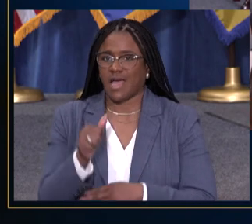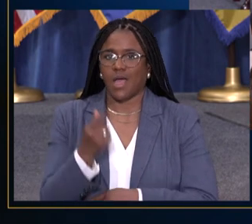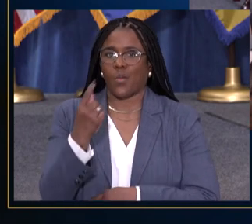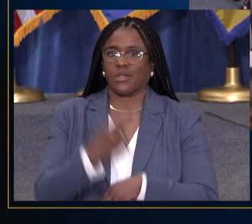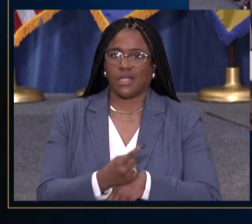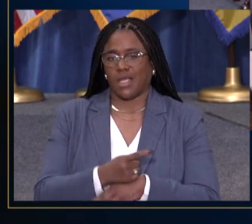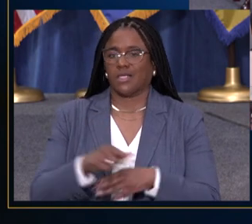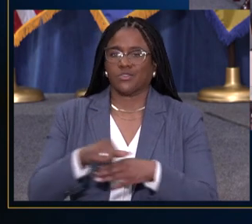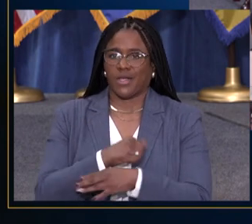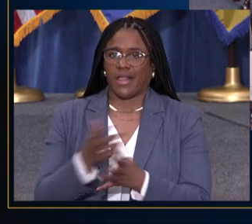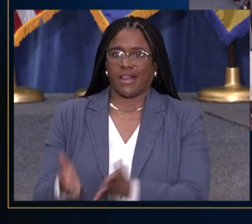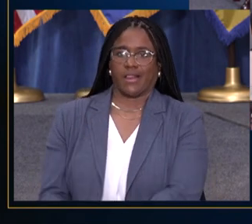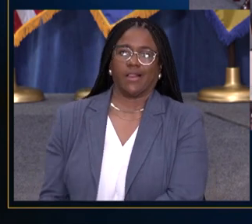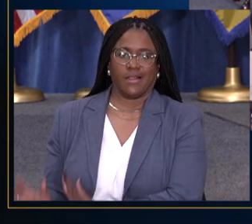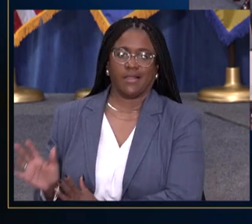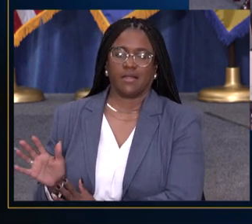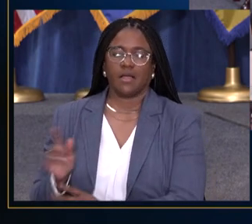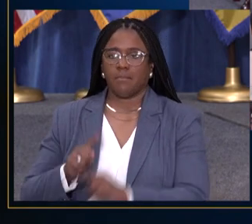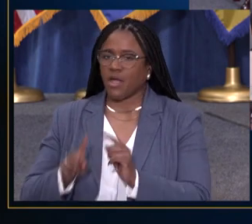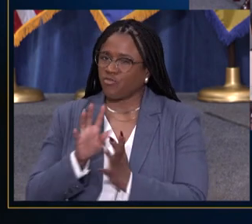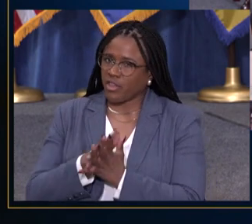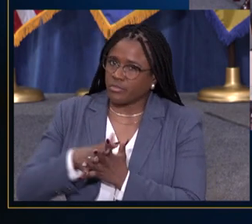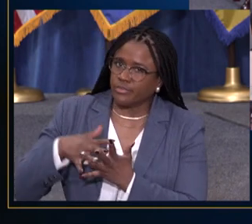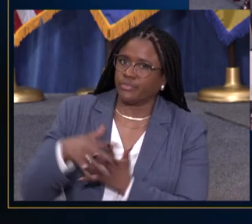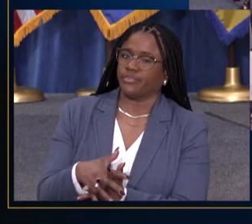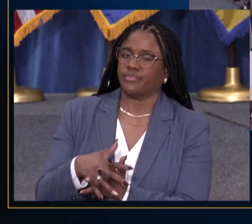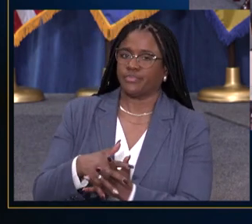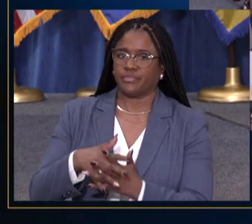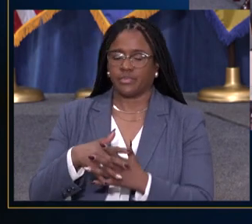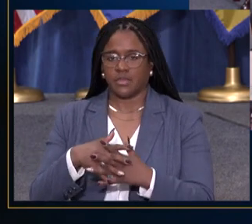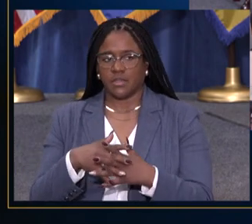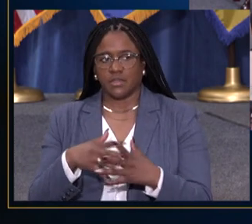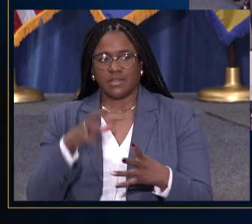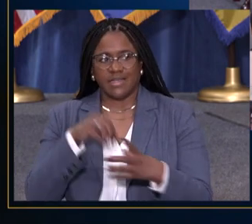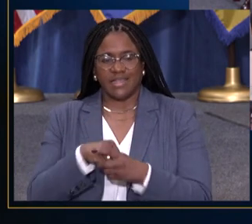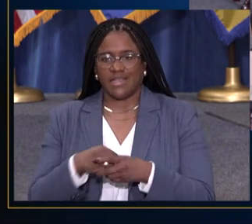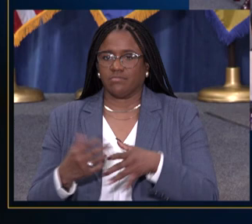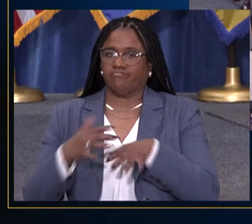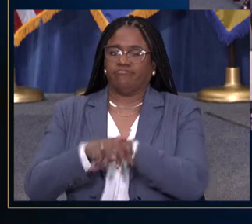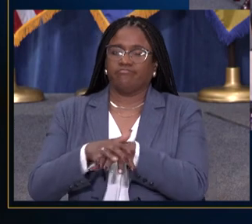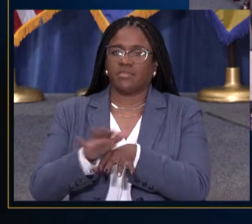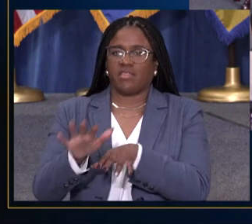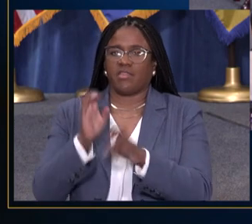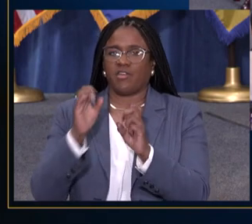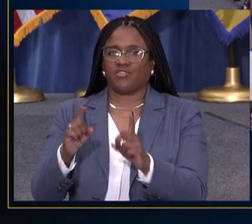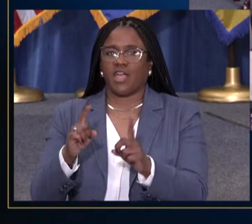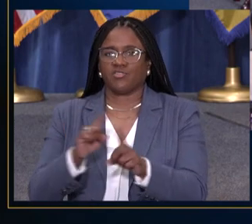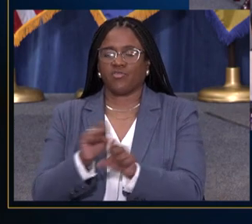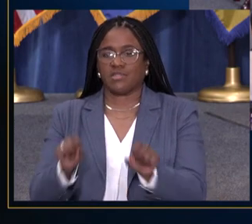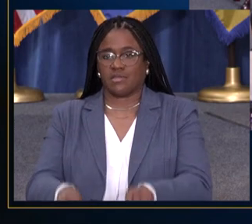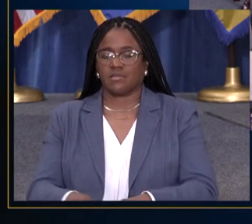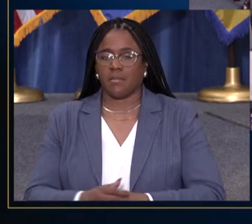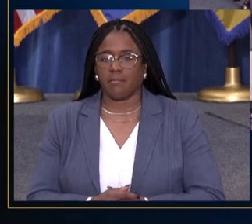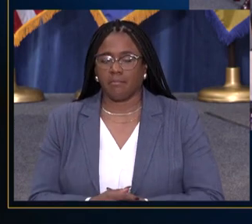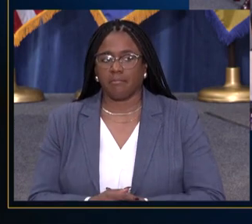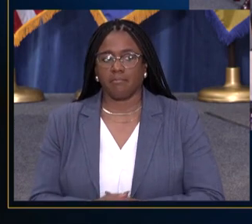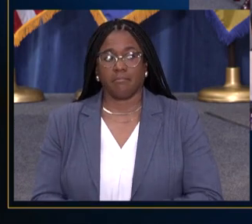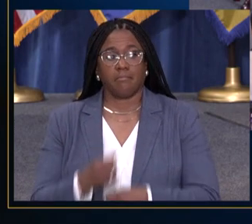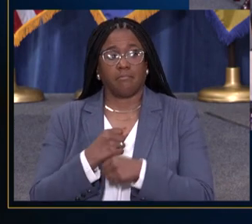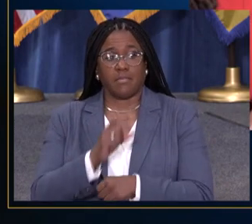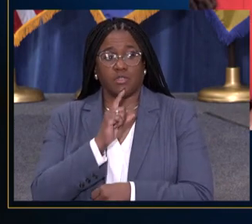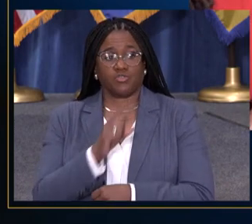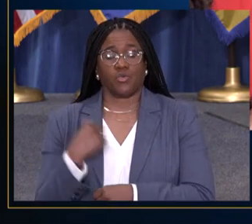one-day training, but woven throughout their educational system. I think ensuring that